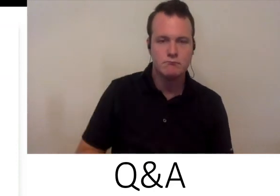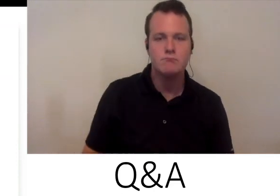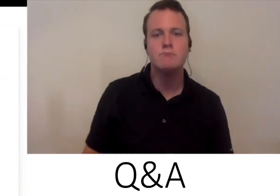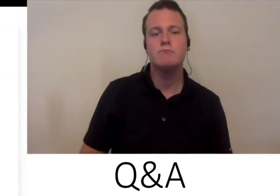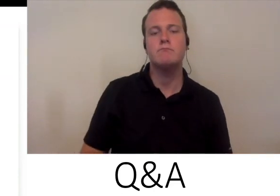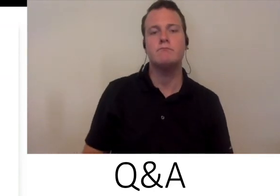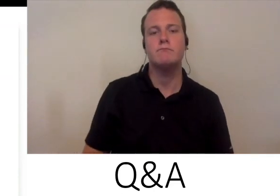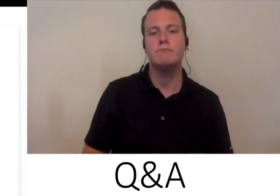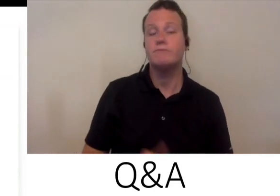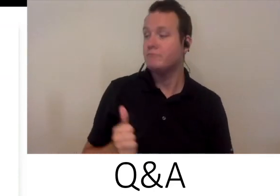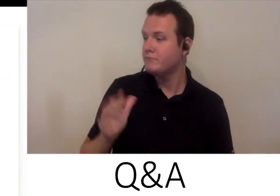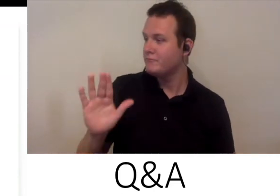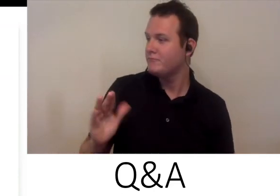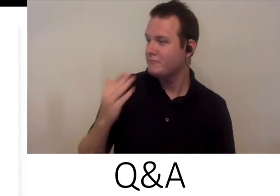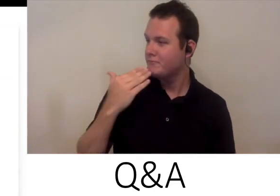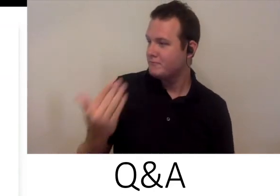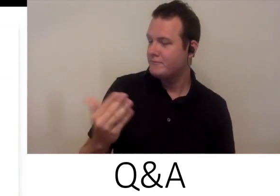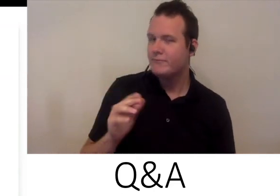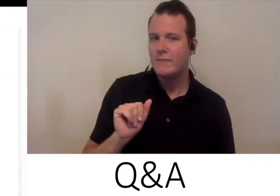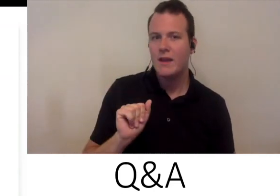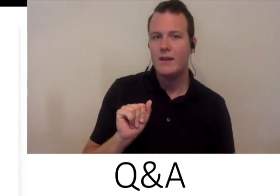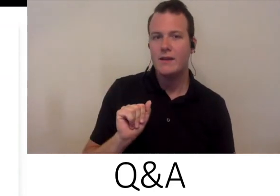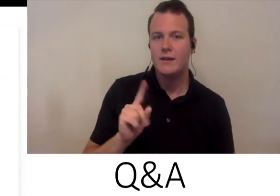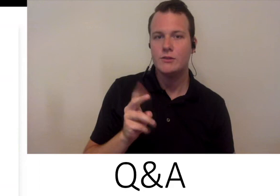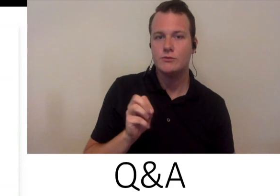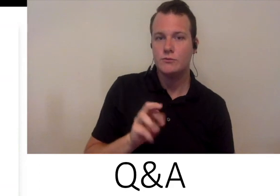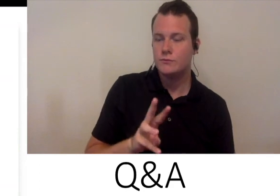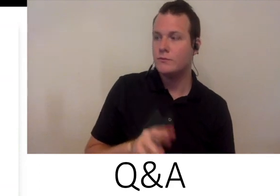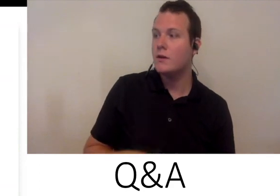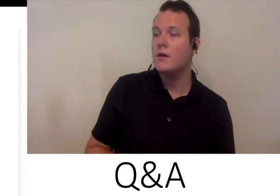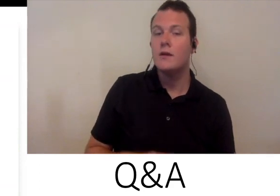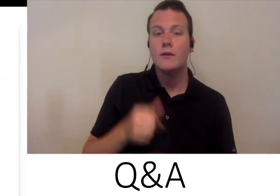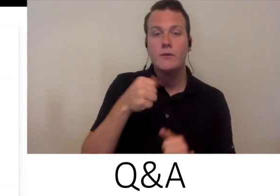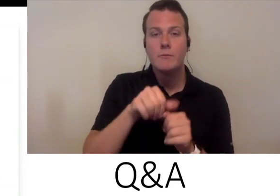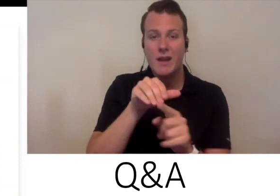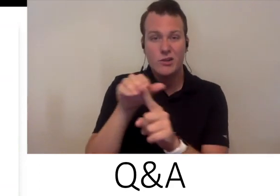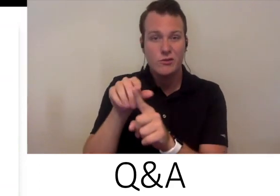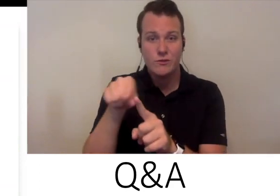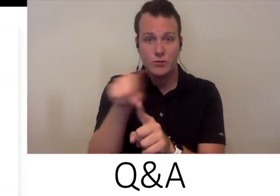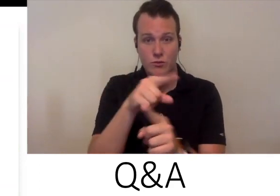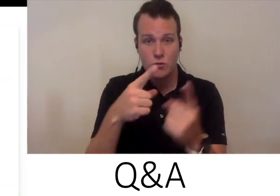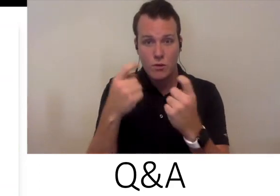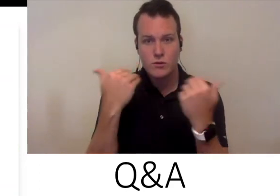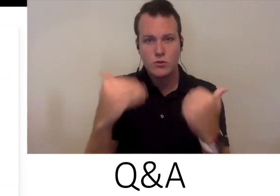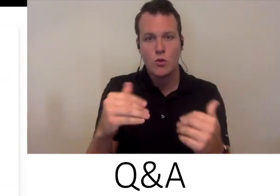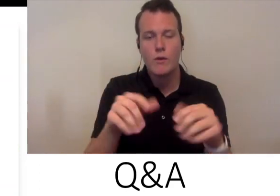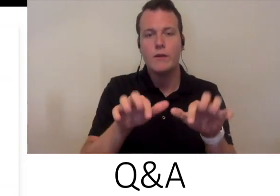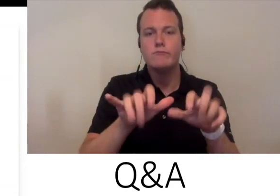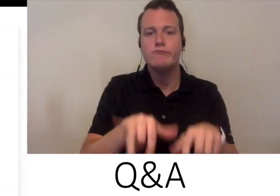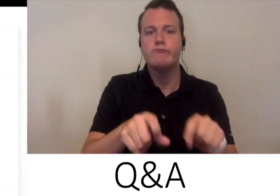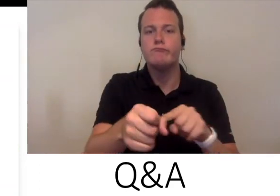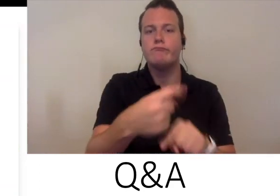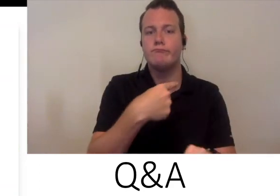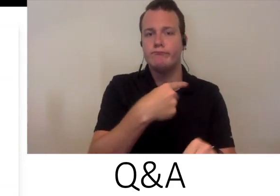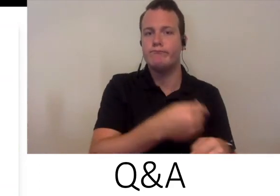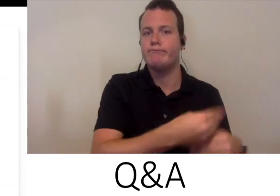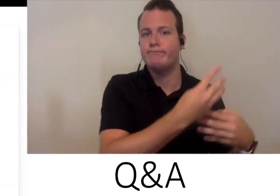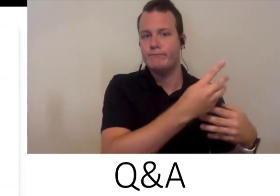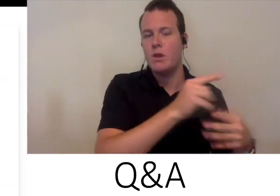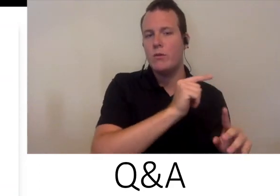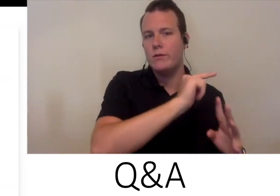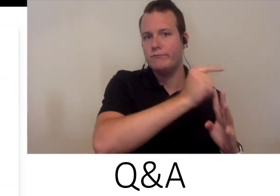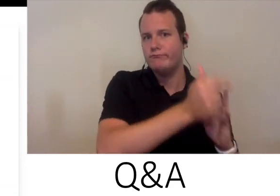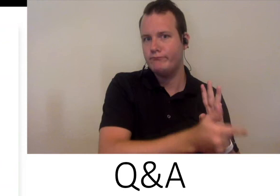Great, thank you. And just a reminder, if you have a question, make sure that you enter that question into the question queue and we'll get to you